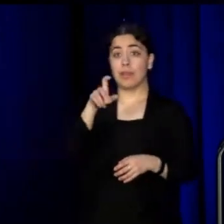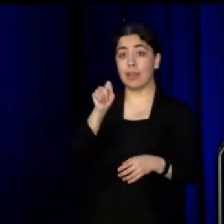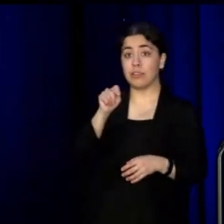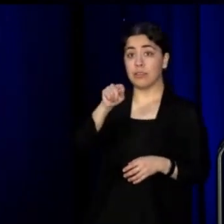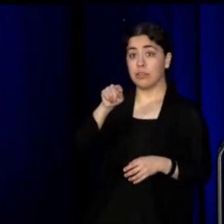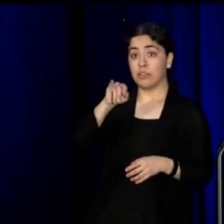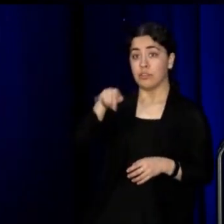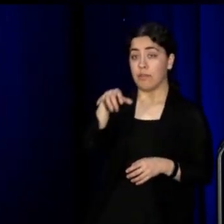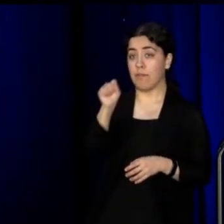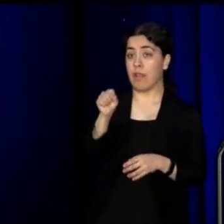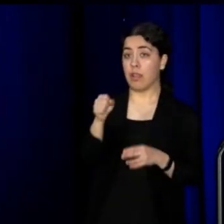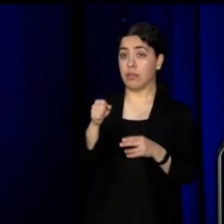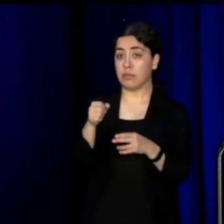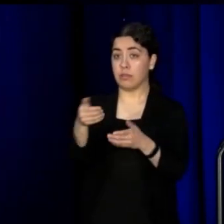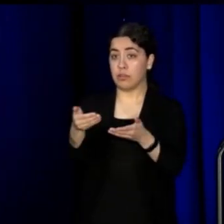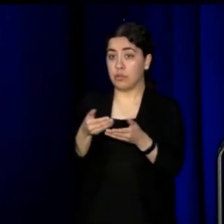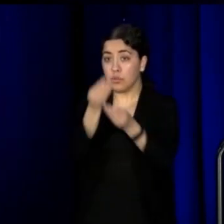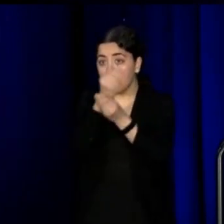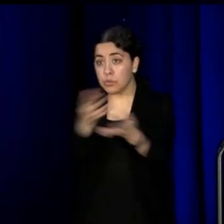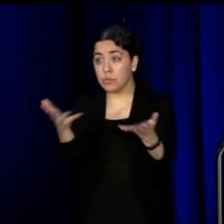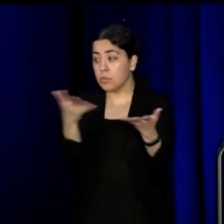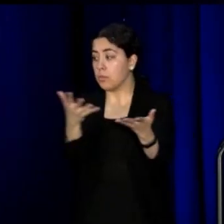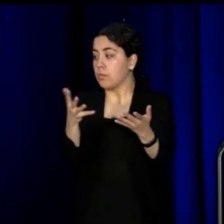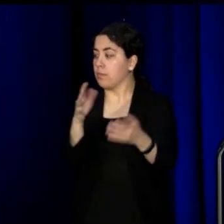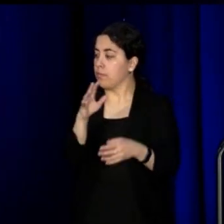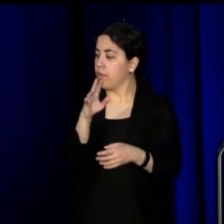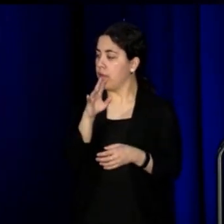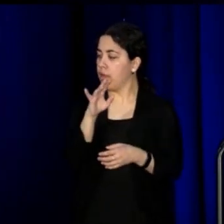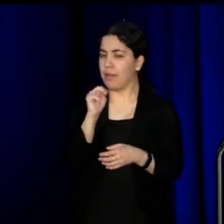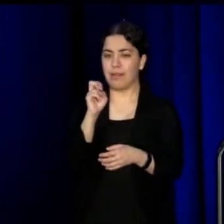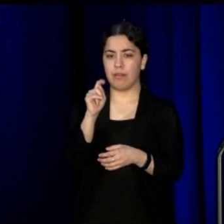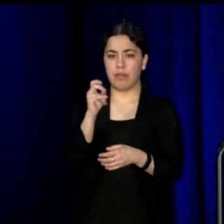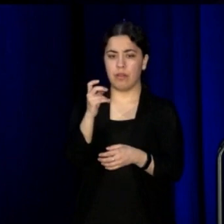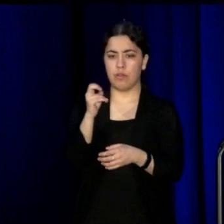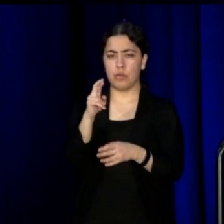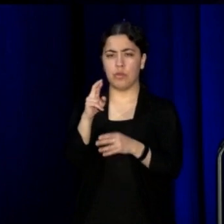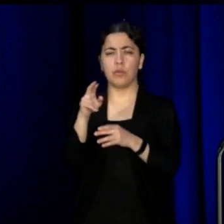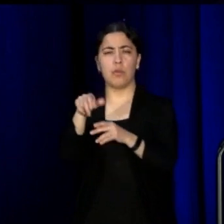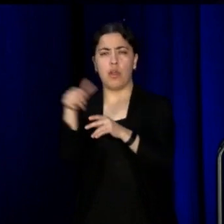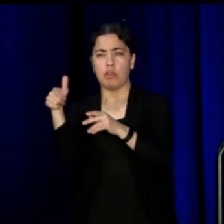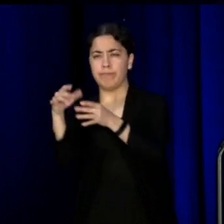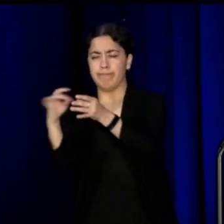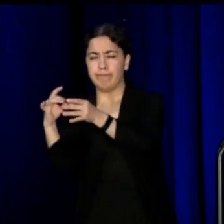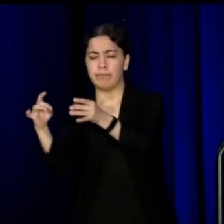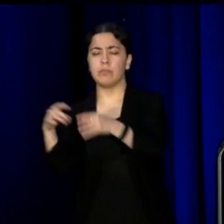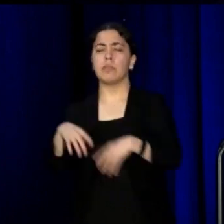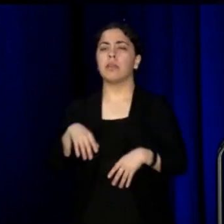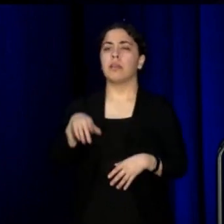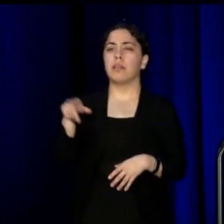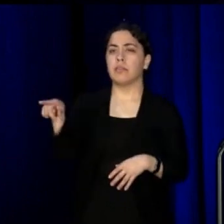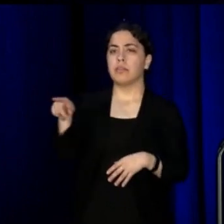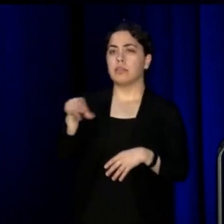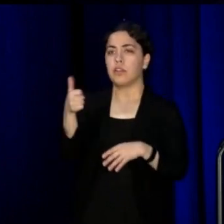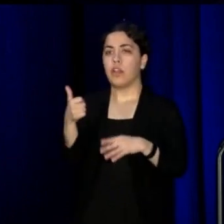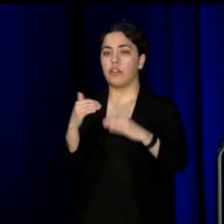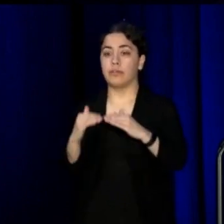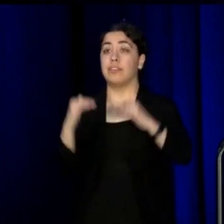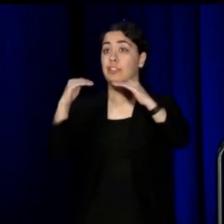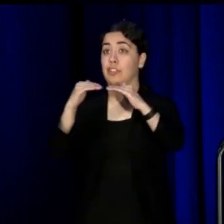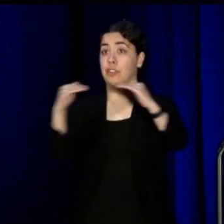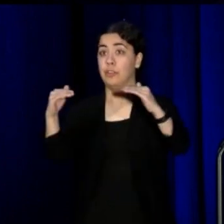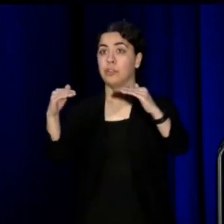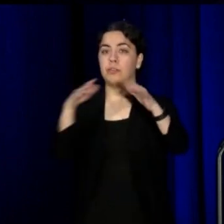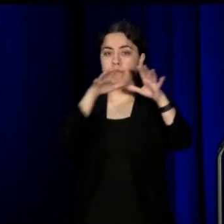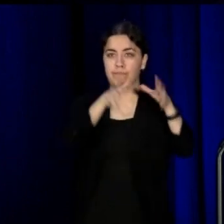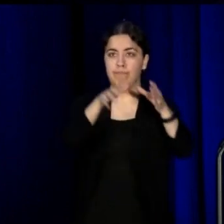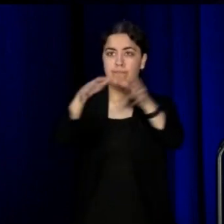middleware. The middleware is basically an intermediate tier that executes custom logic before every